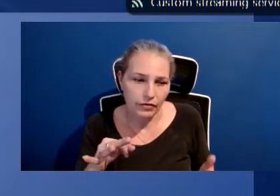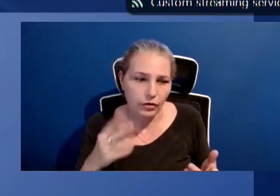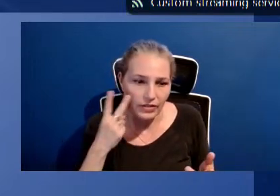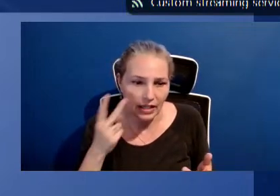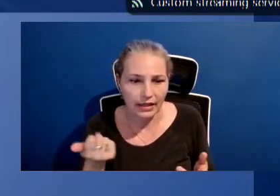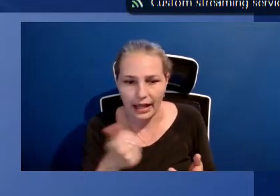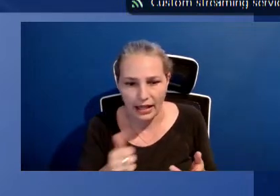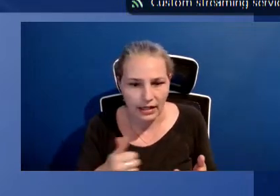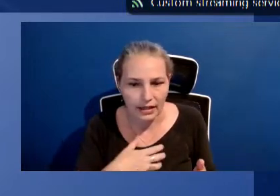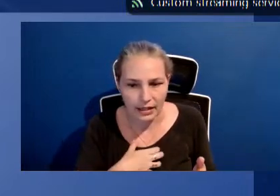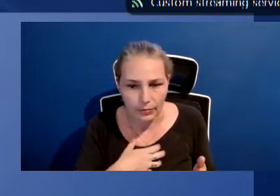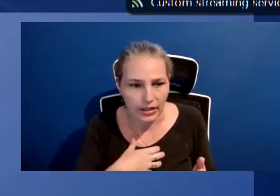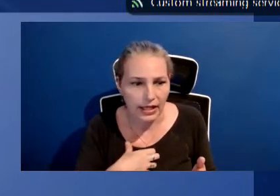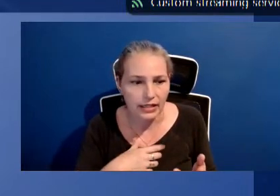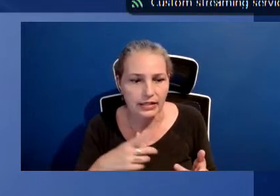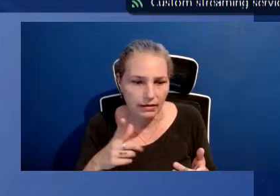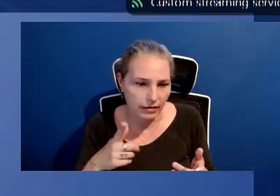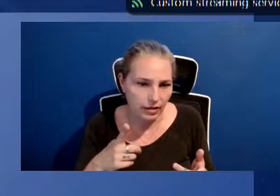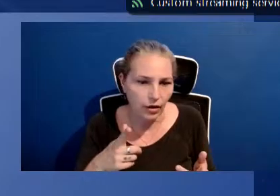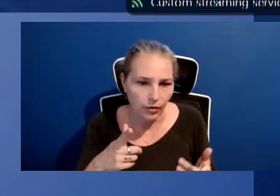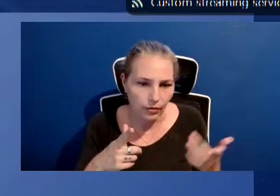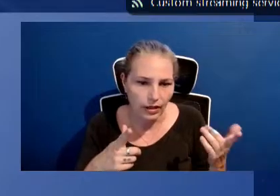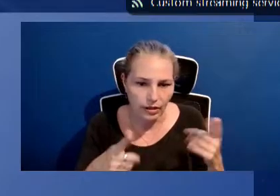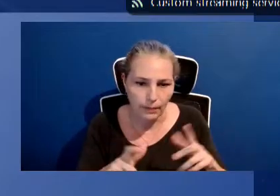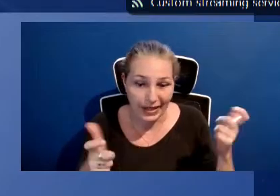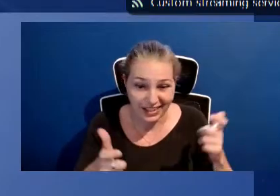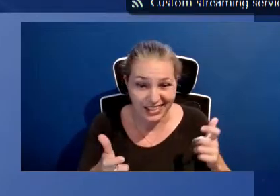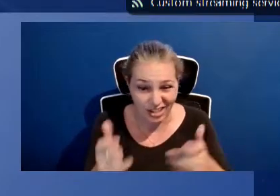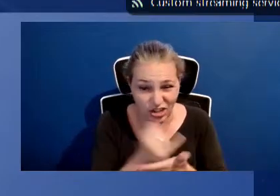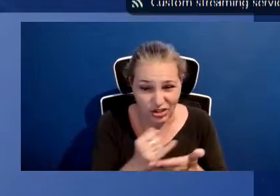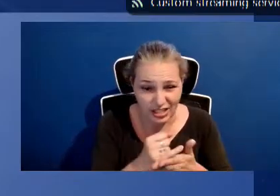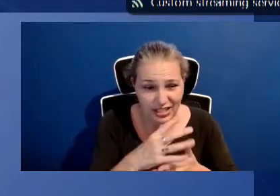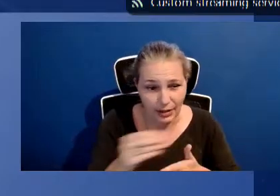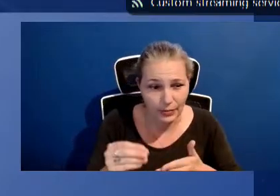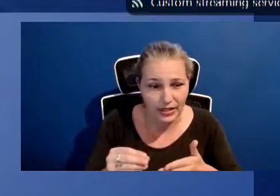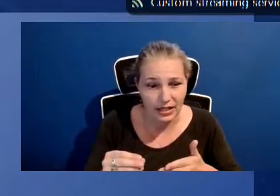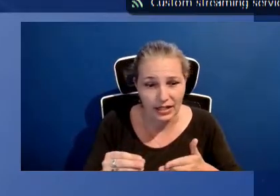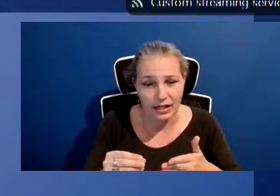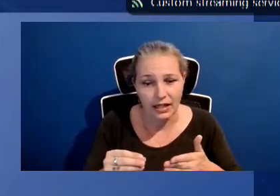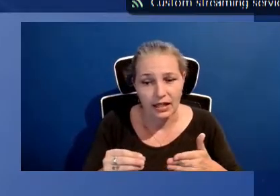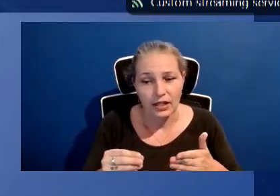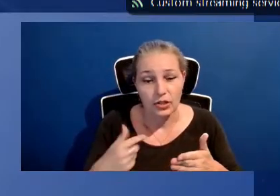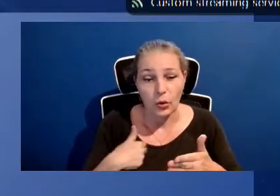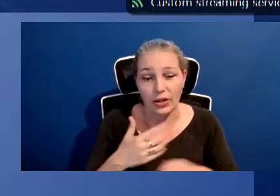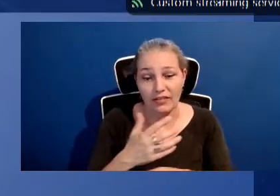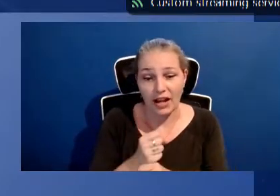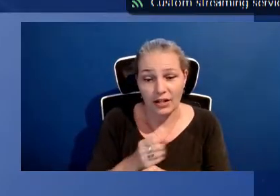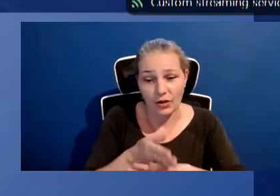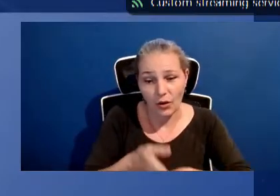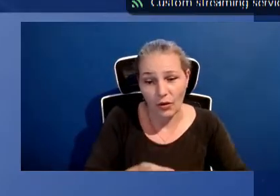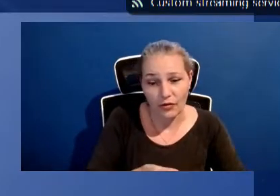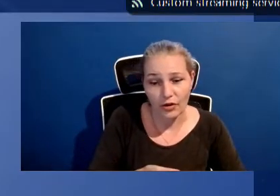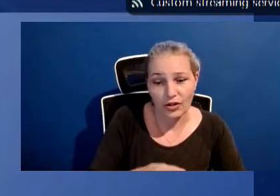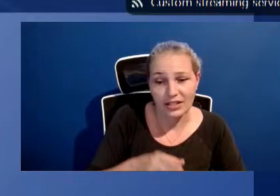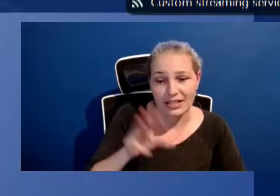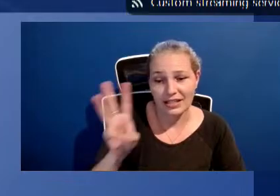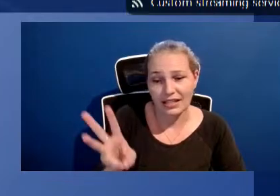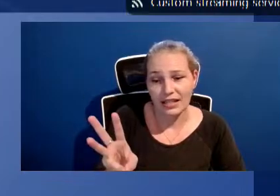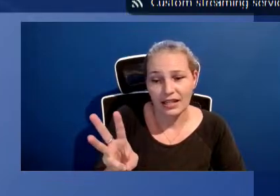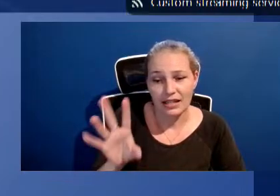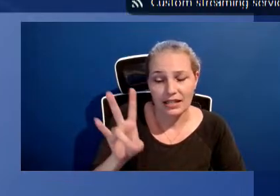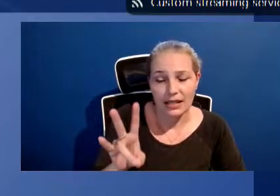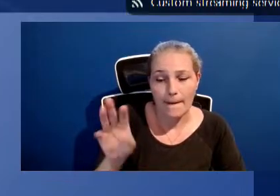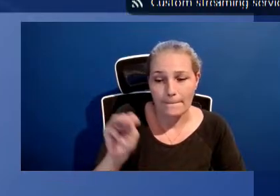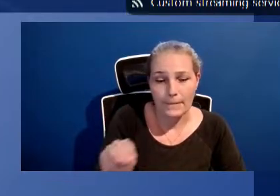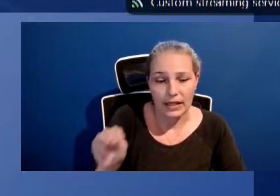far, since January, the Department of Insurance has assisted in recovering over $67 million to wildfire